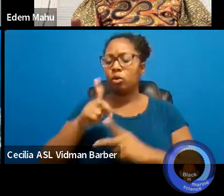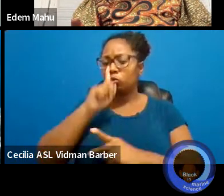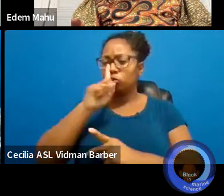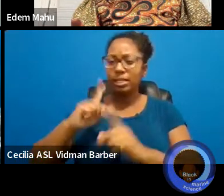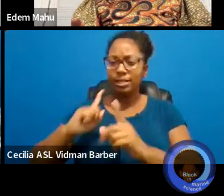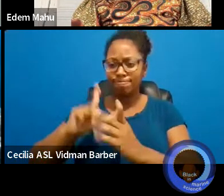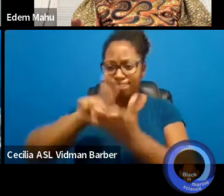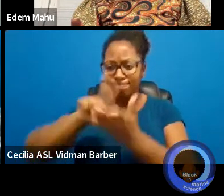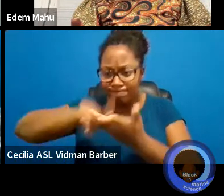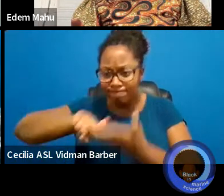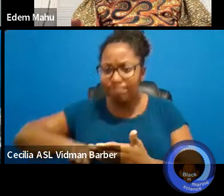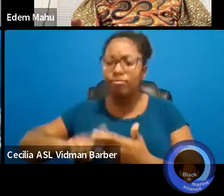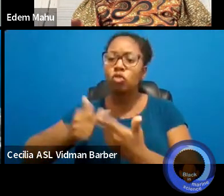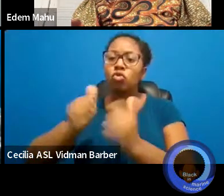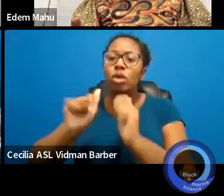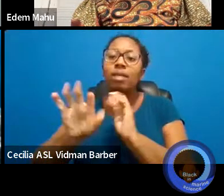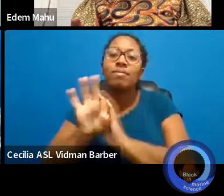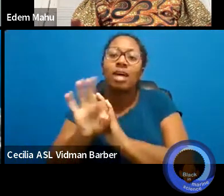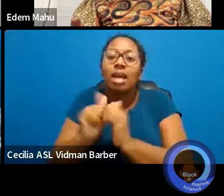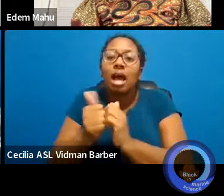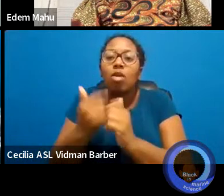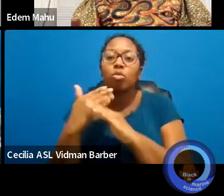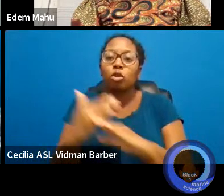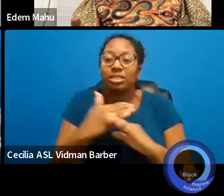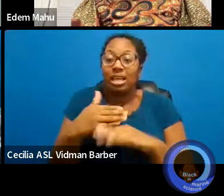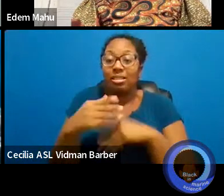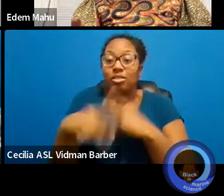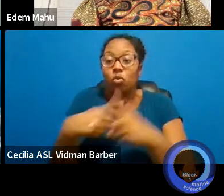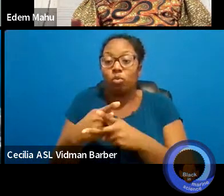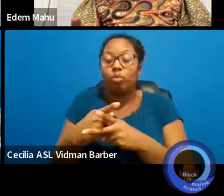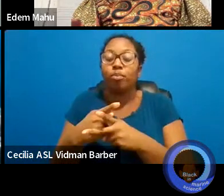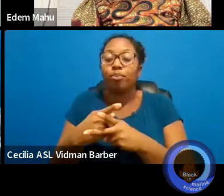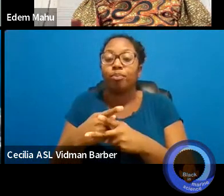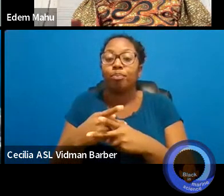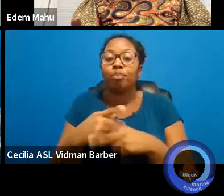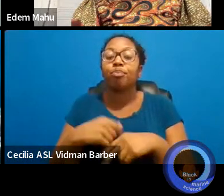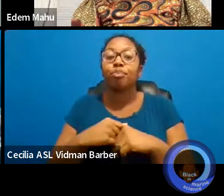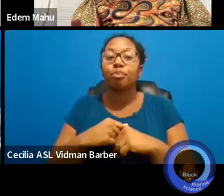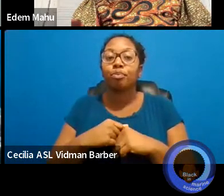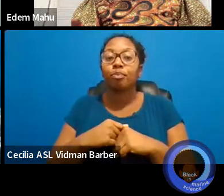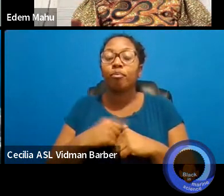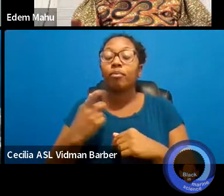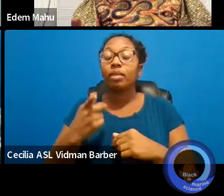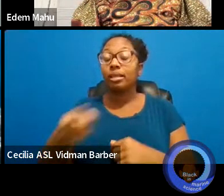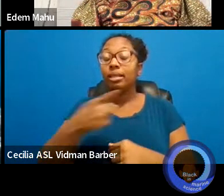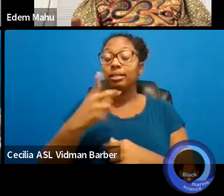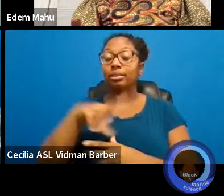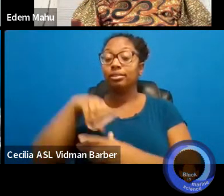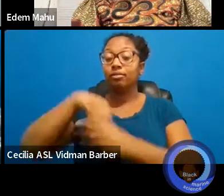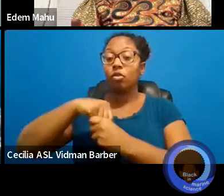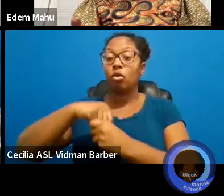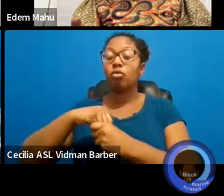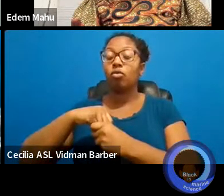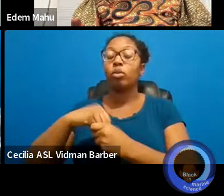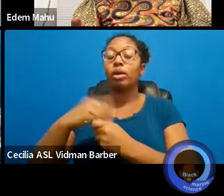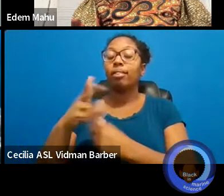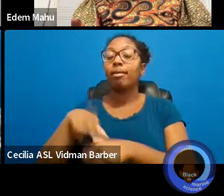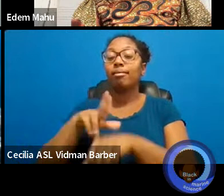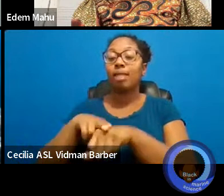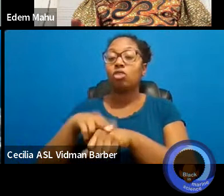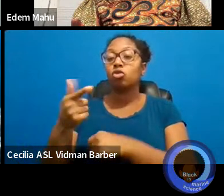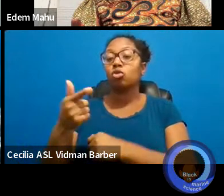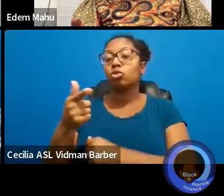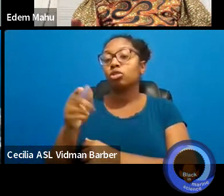to help protect the planet. He is currently a Paragon 1 student ambassador and alumni extern with National Geographic Society